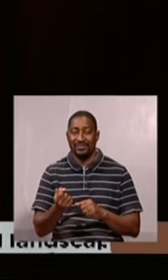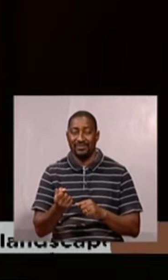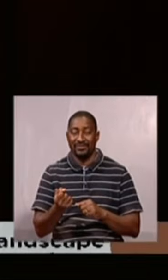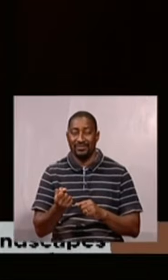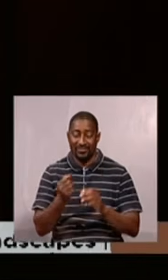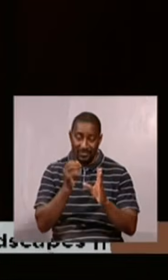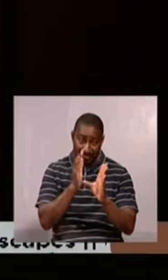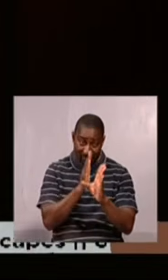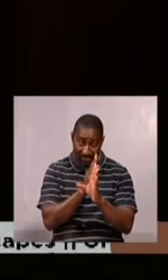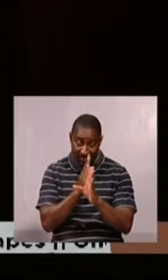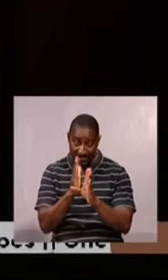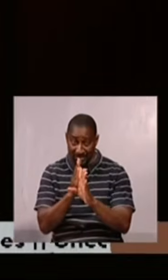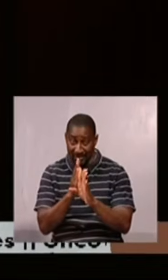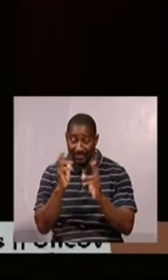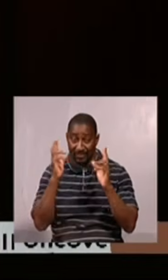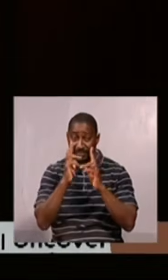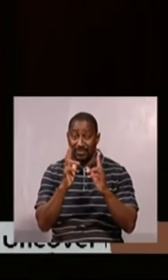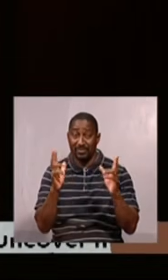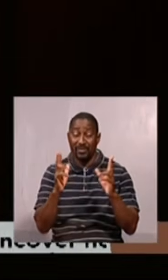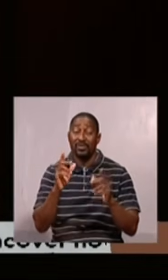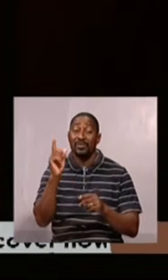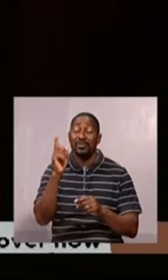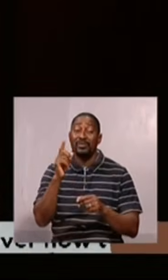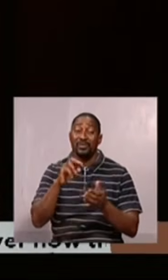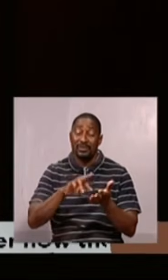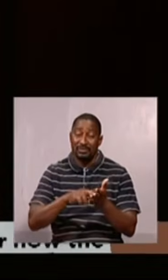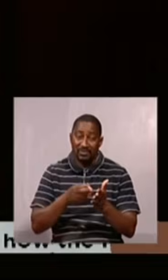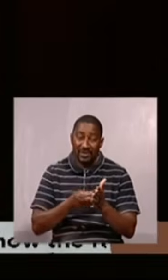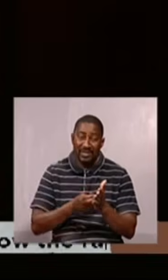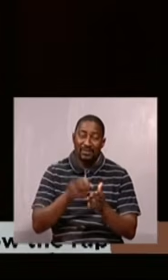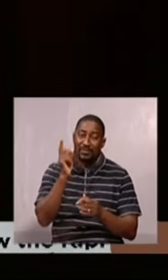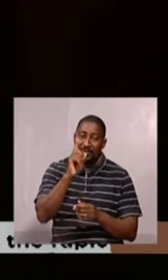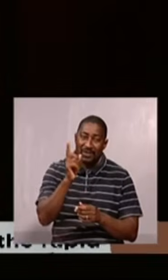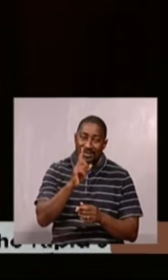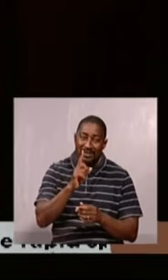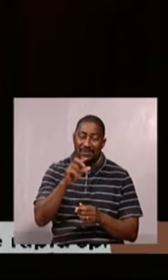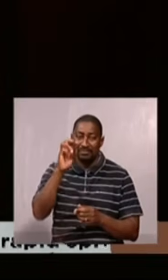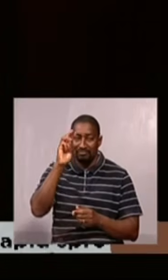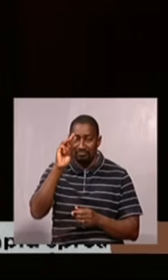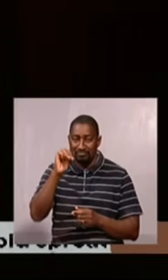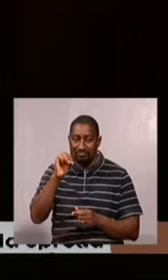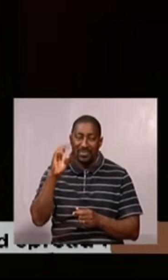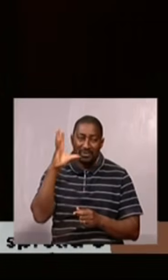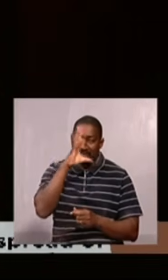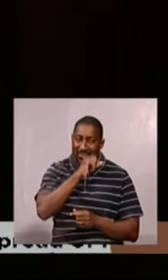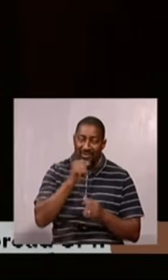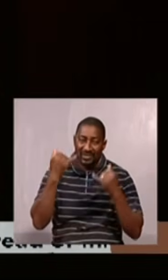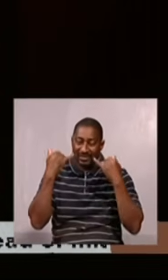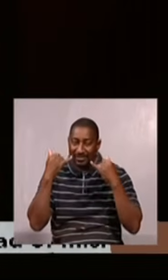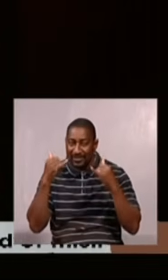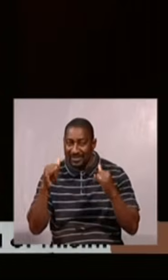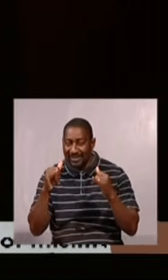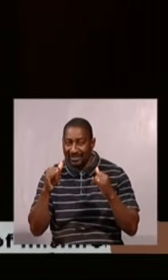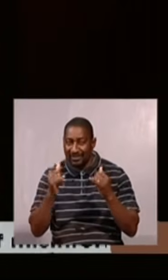on what misinformation is, what disinformation is. Is the information different than what you're